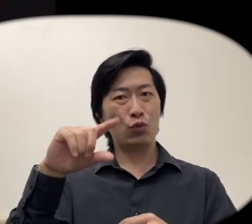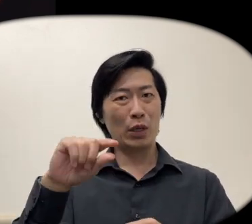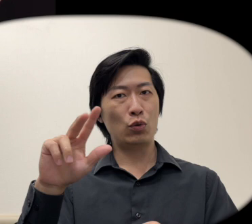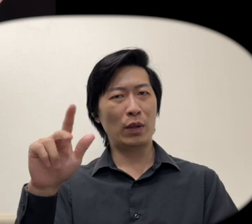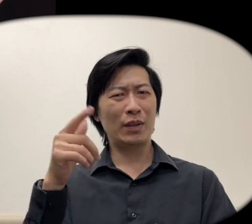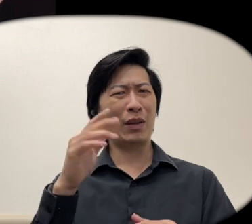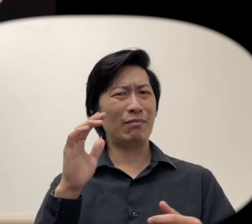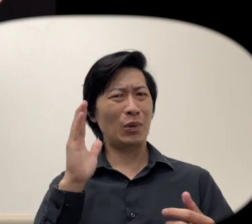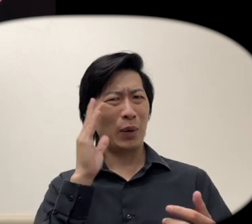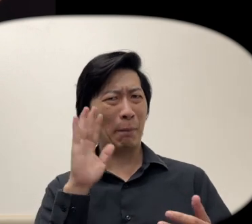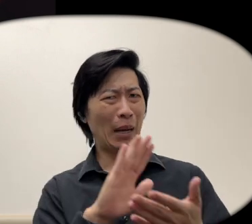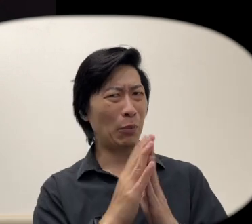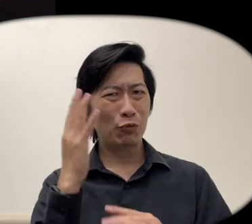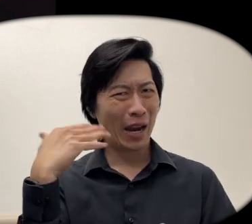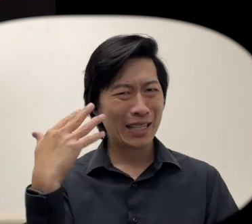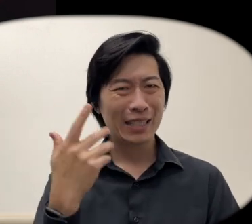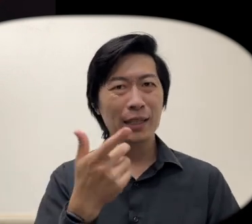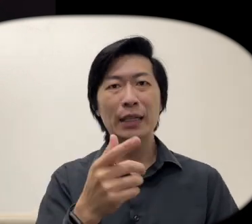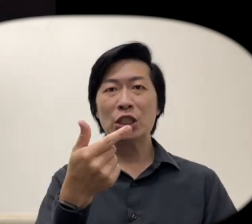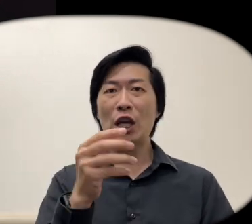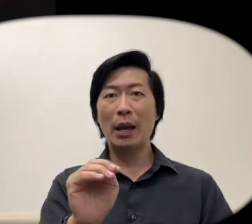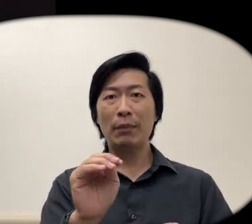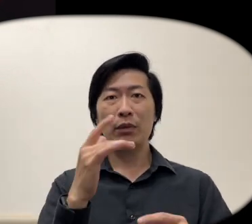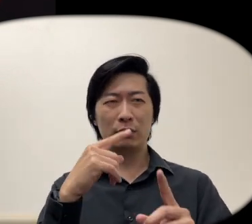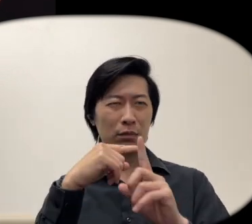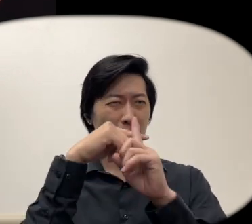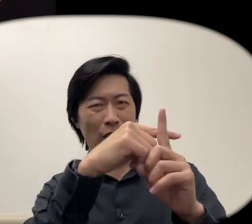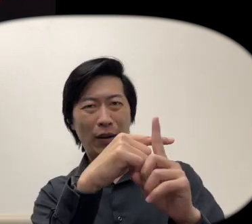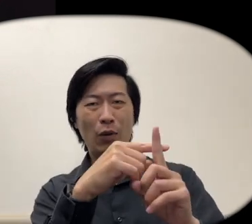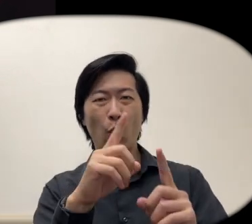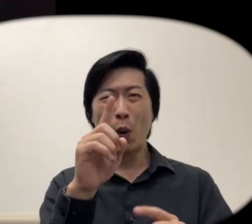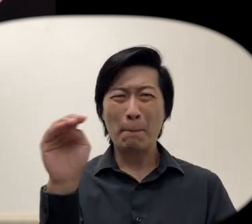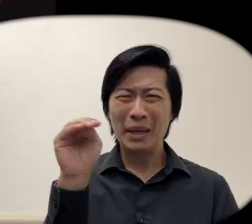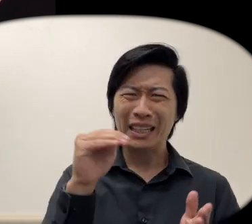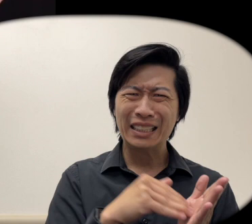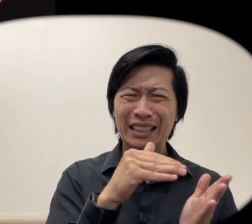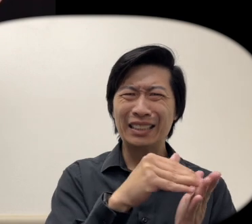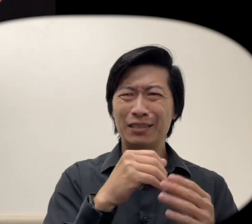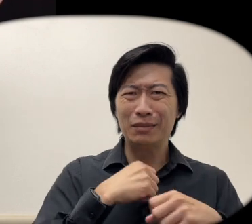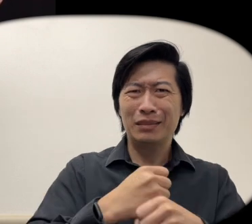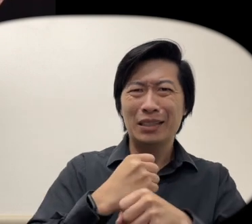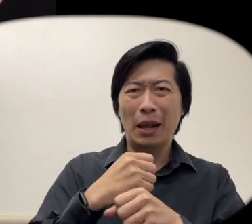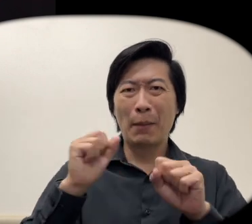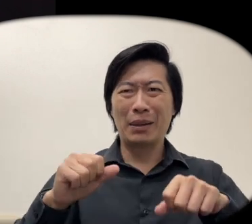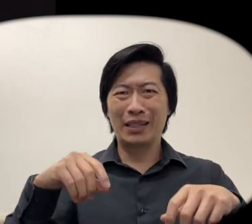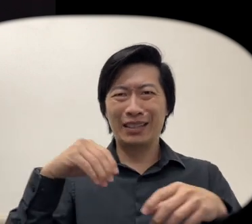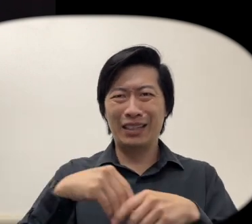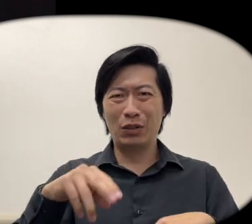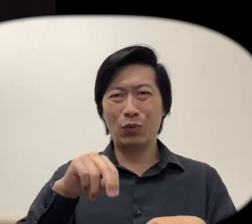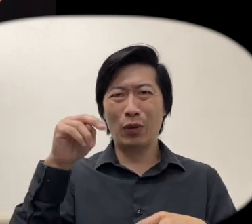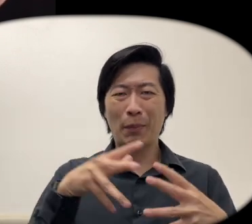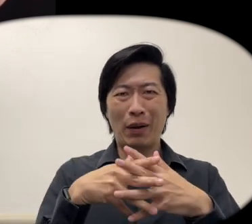because GM is targeting 1 million annual EV capacity in North America by 2025, which we highlighted earlier in the video. So the